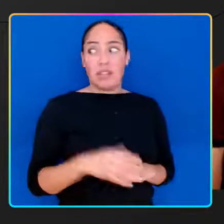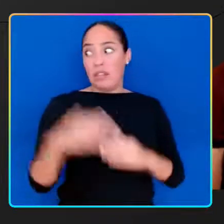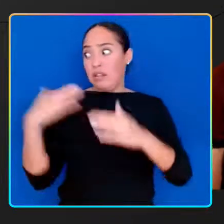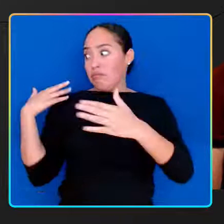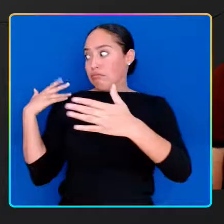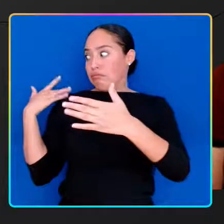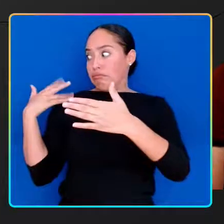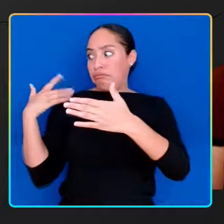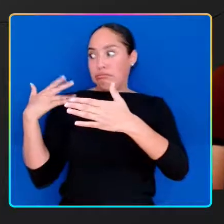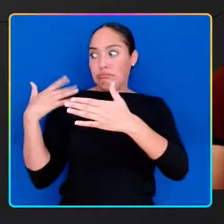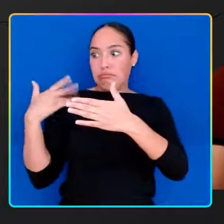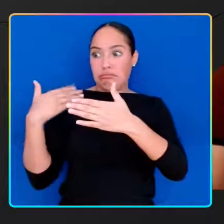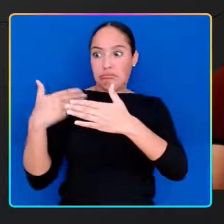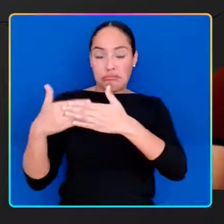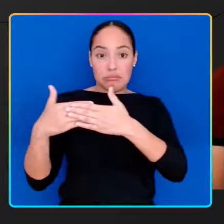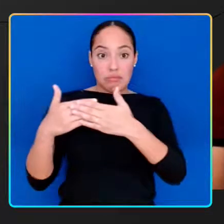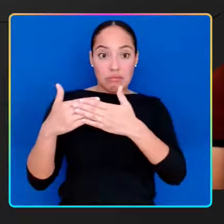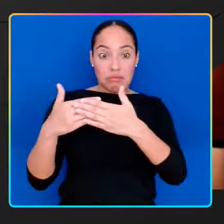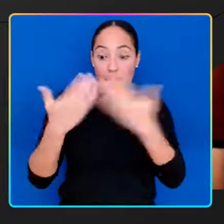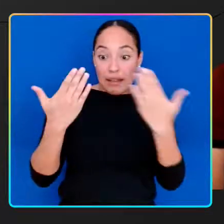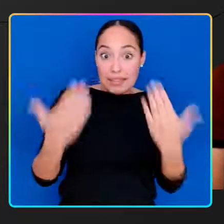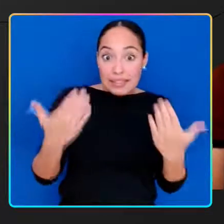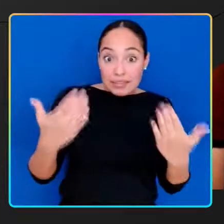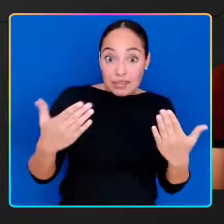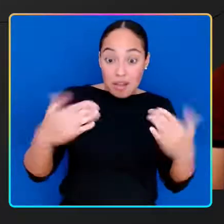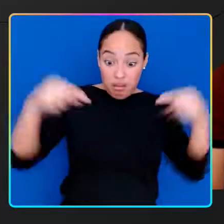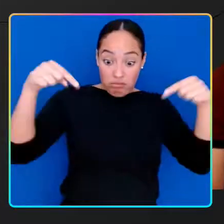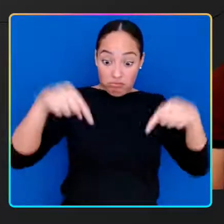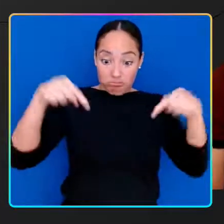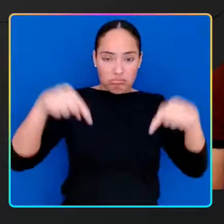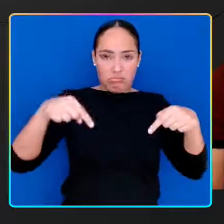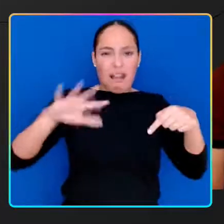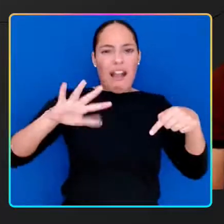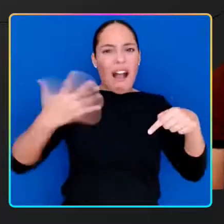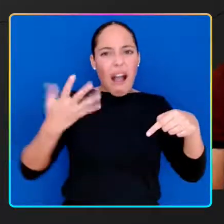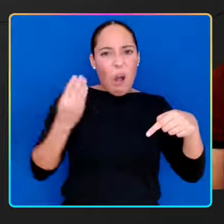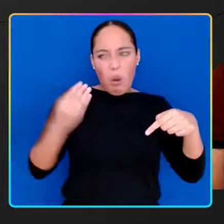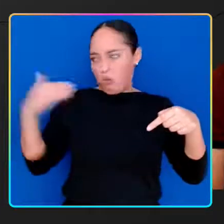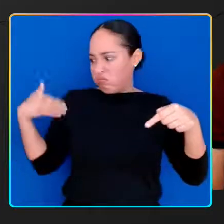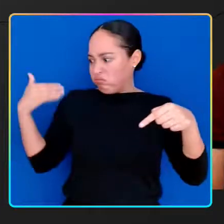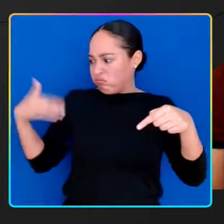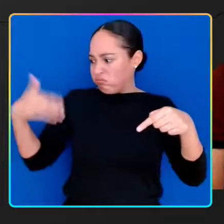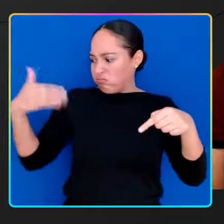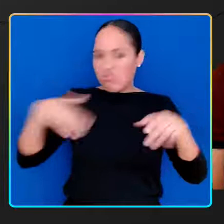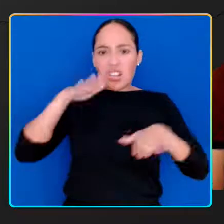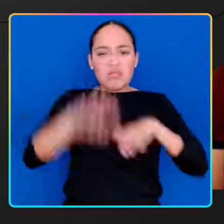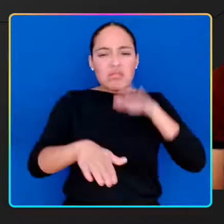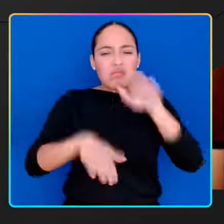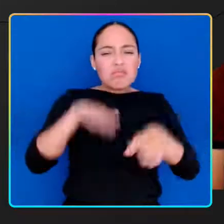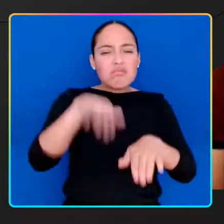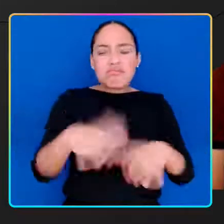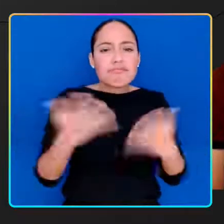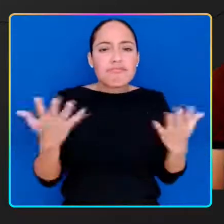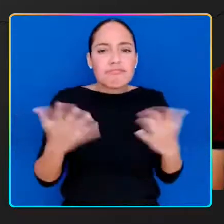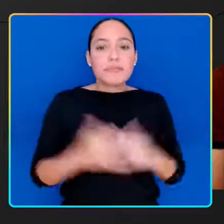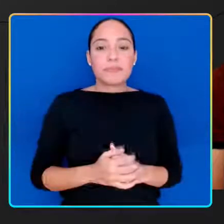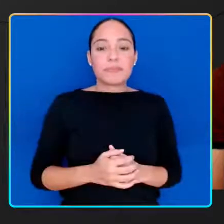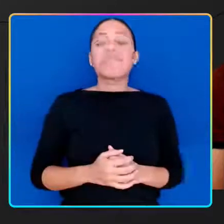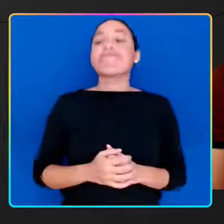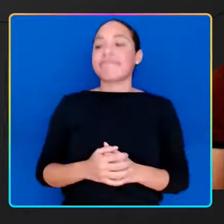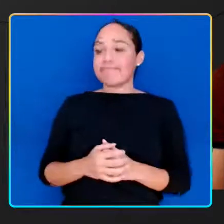career? Yeah, I'm as a background, I'm a software engineer. I studied computer science engineering back